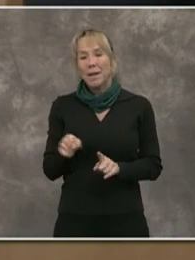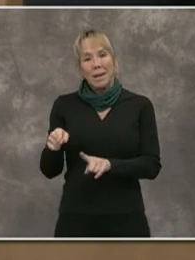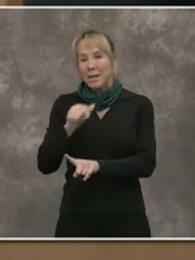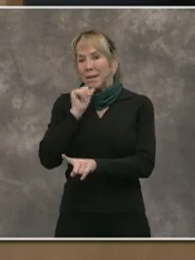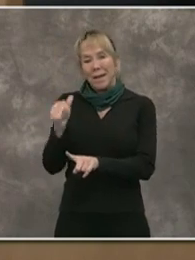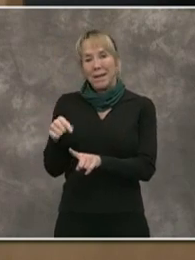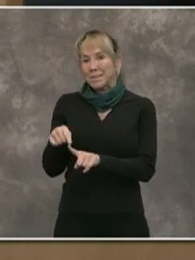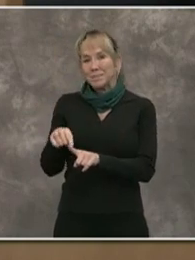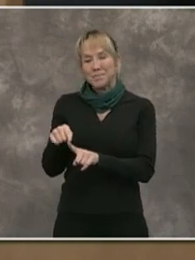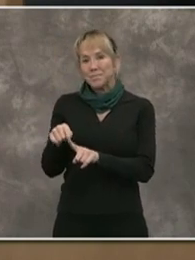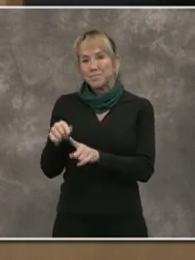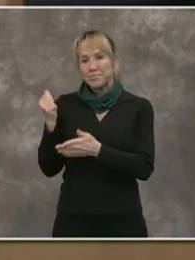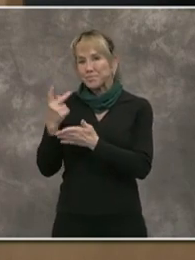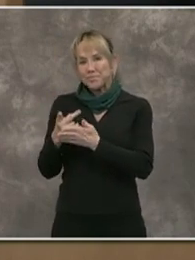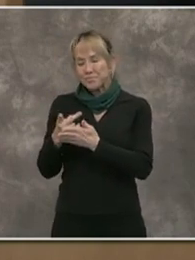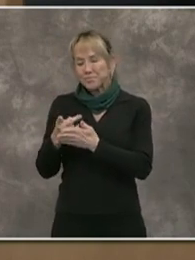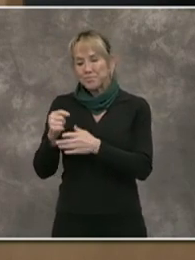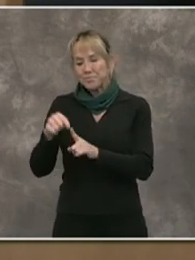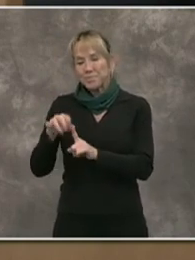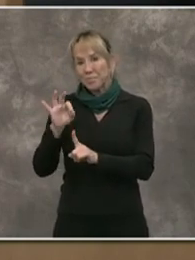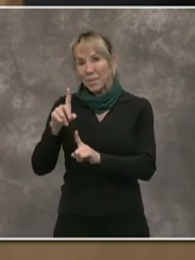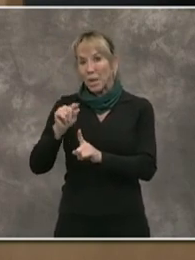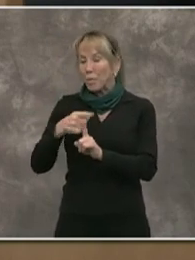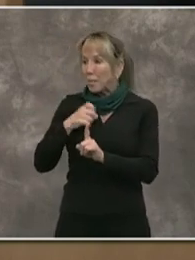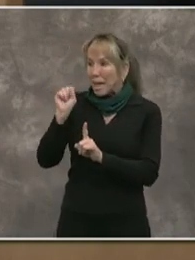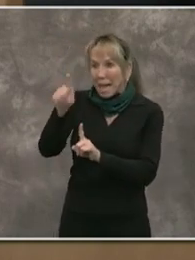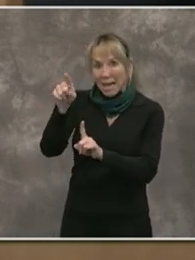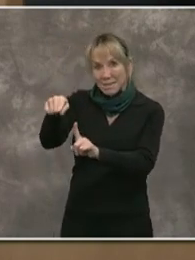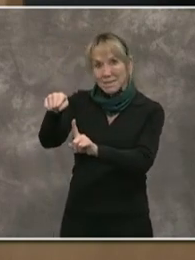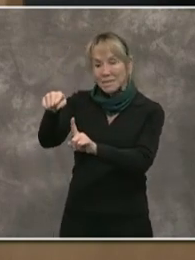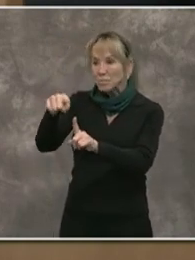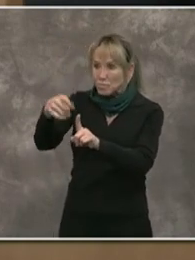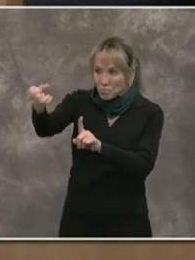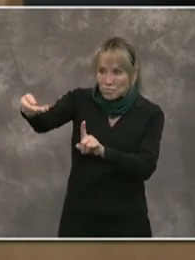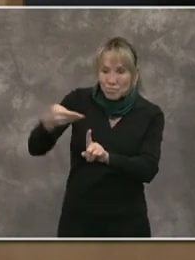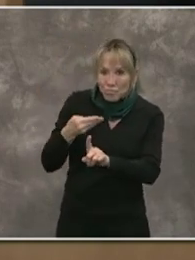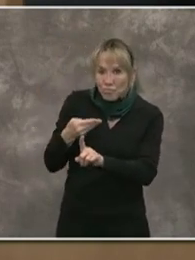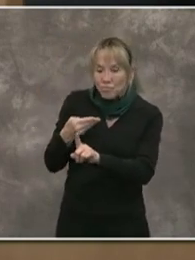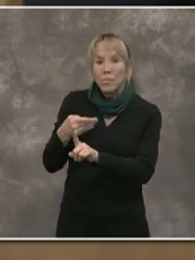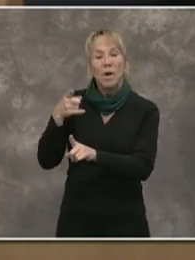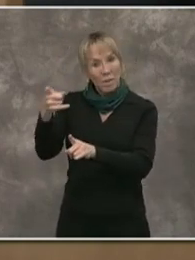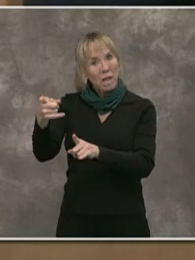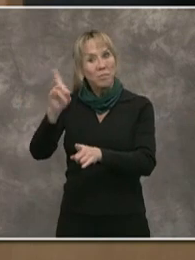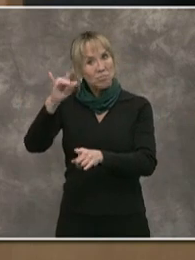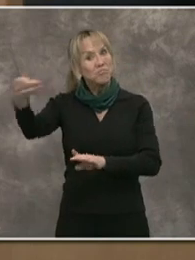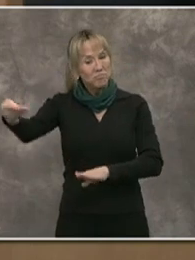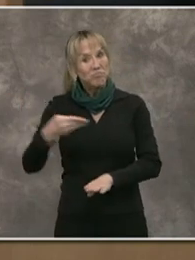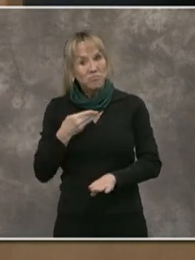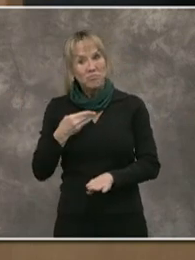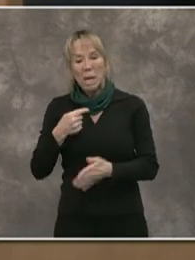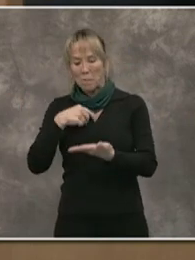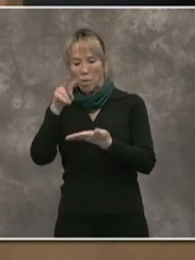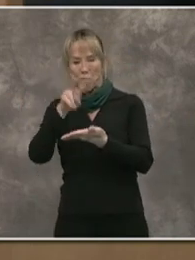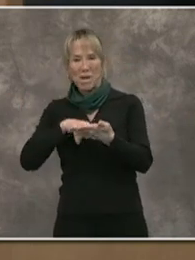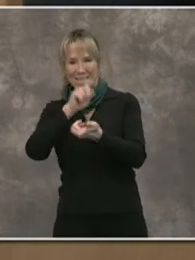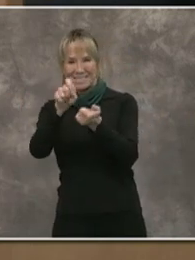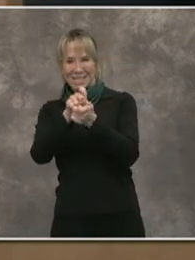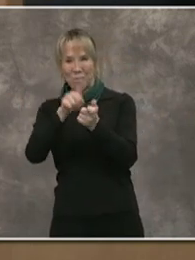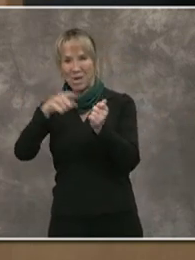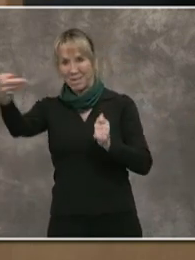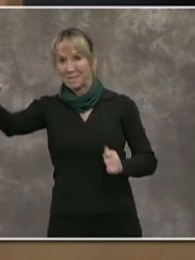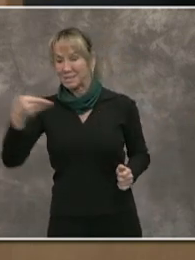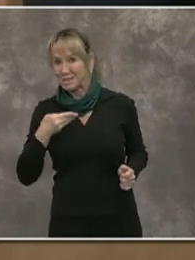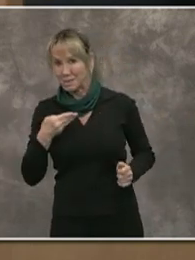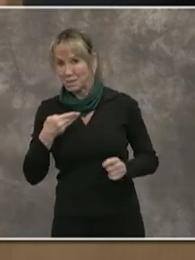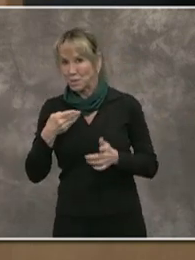isn't. And in fact, when we asked for some documentation, they were kind enough to present it to us, and I'm just going to read right what it says